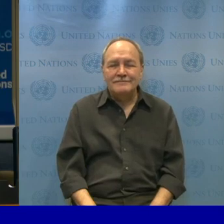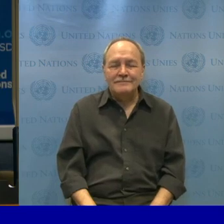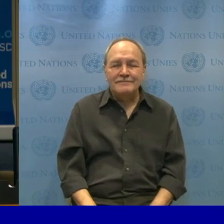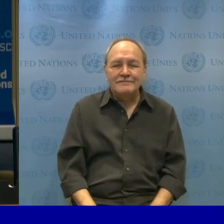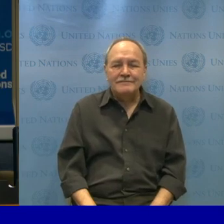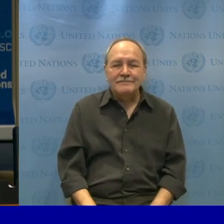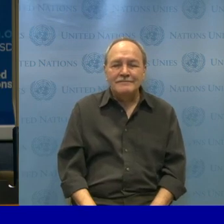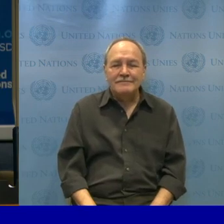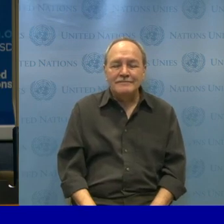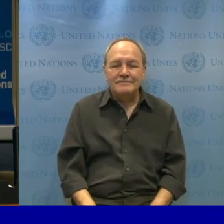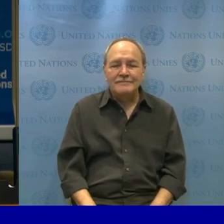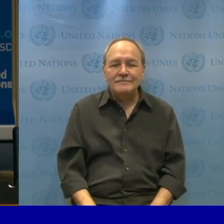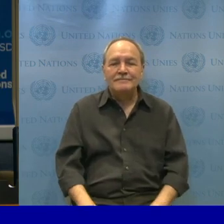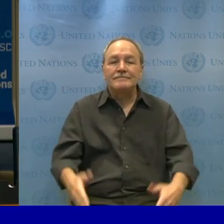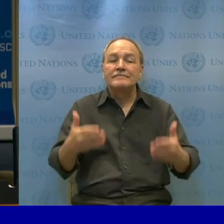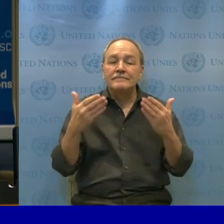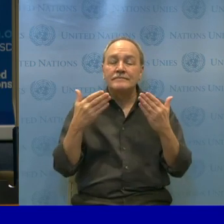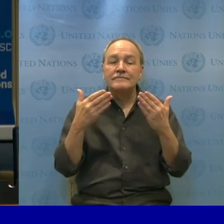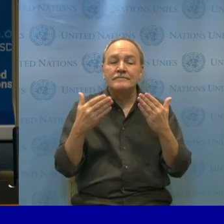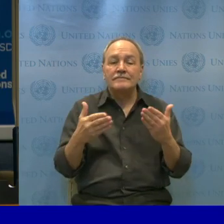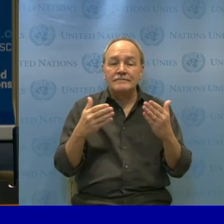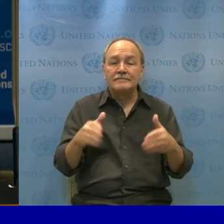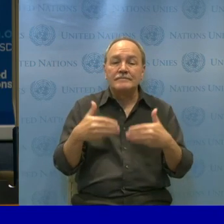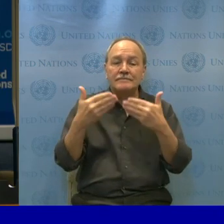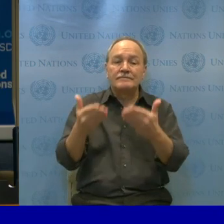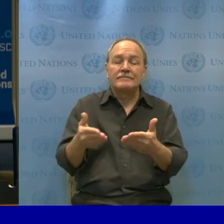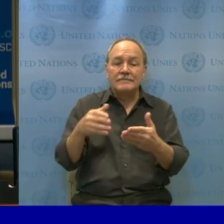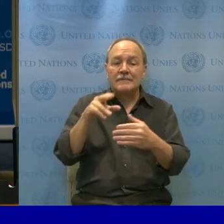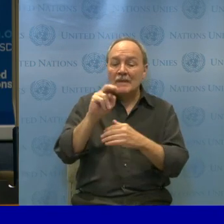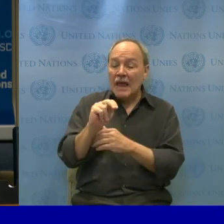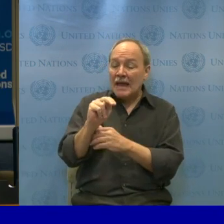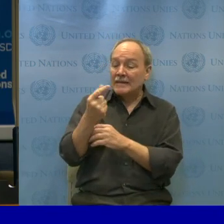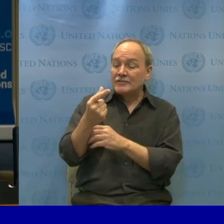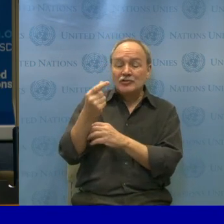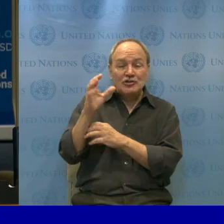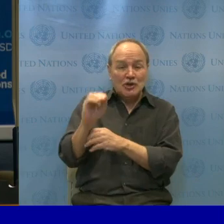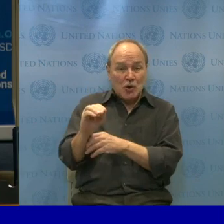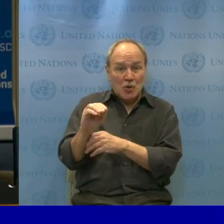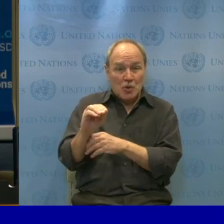to an NGO, Standing Voice.